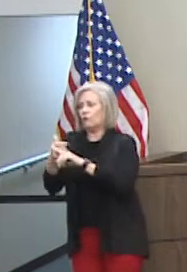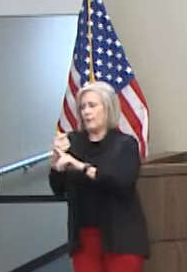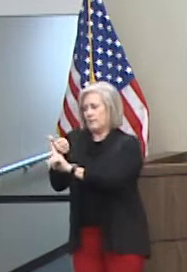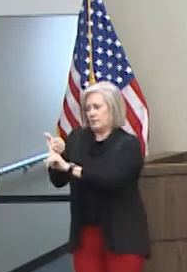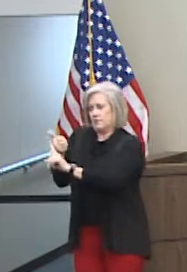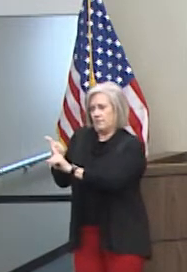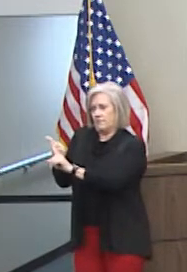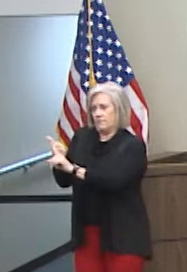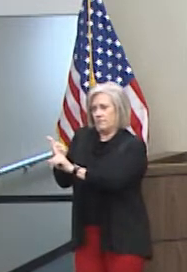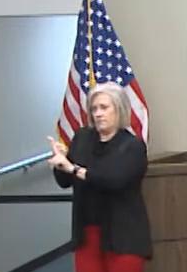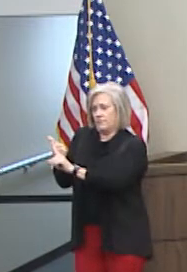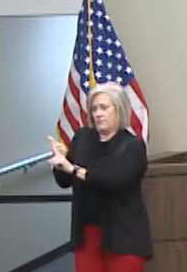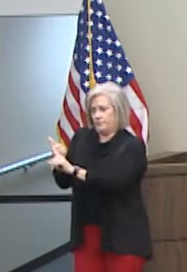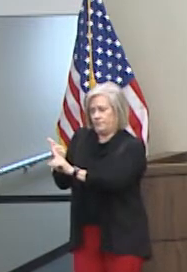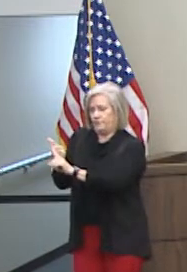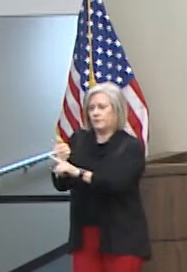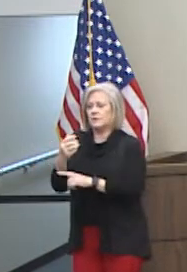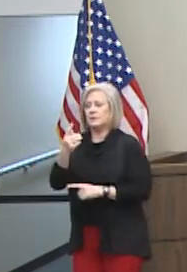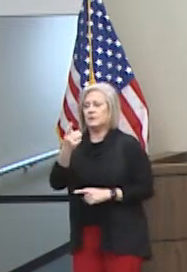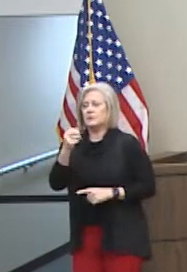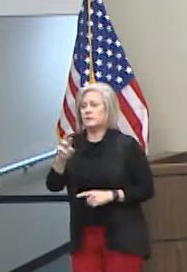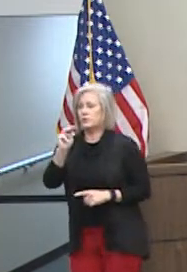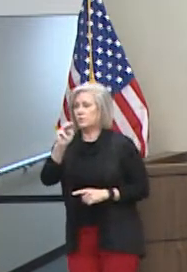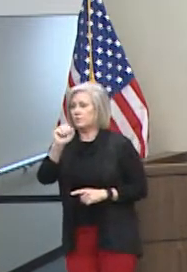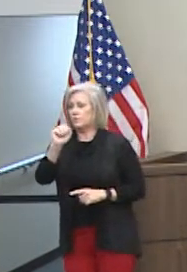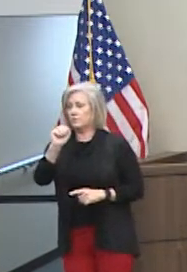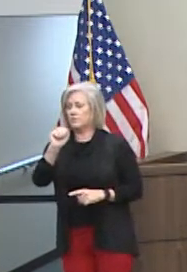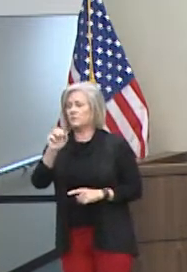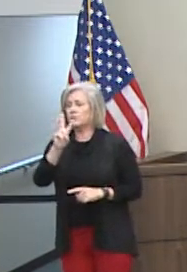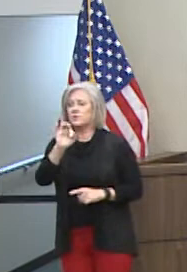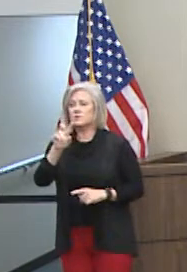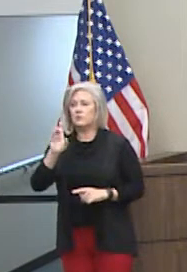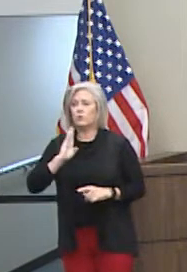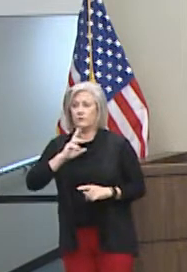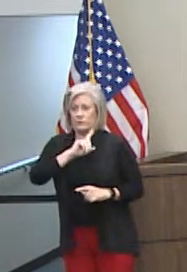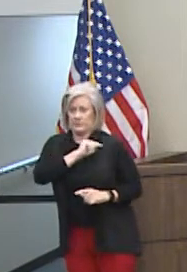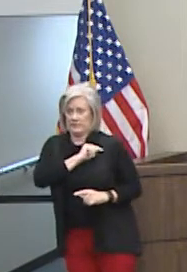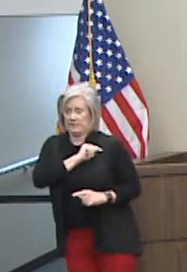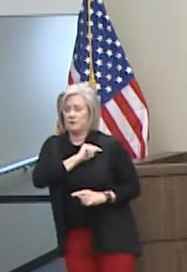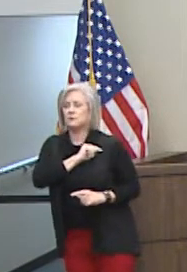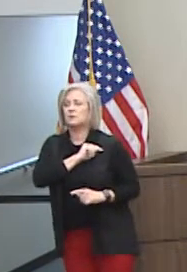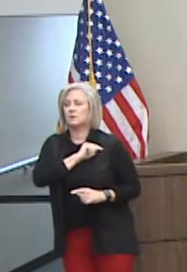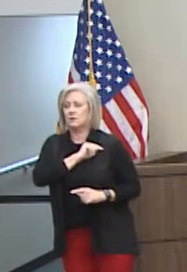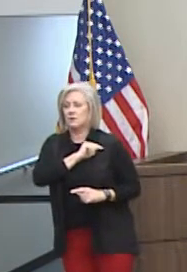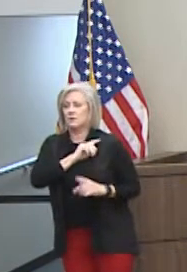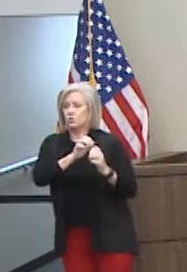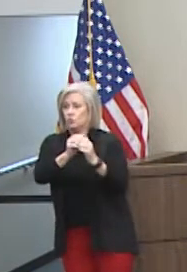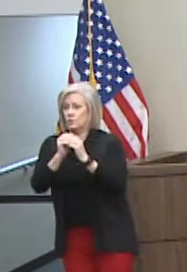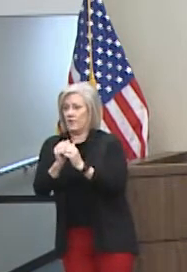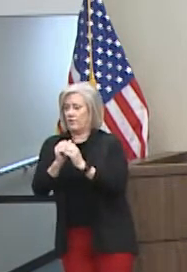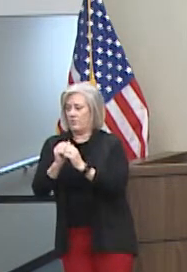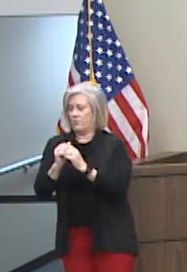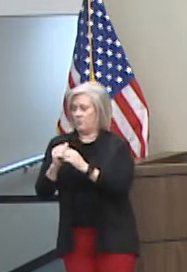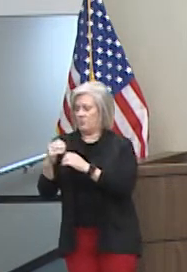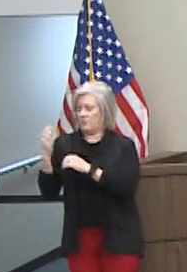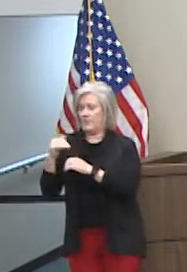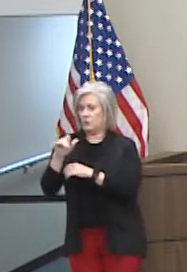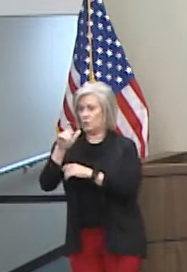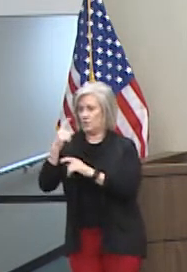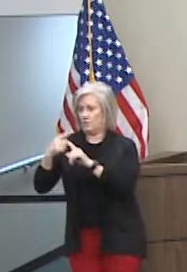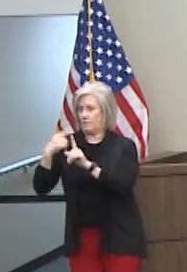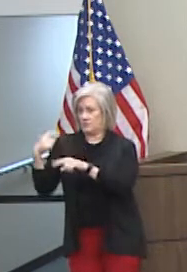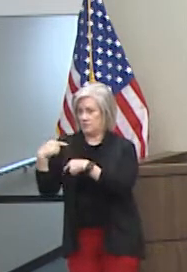Nelson. Dear Mr. Atkins, members of the Waco ISD Board of Trustees, together over the past 21